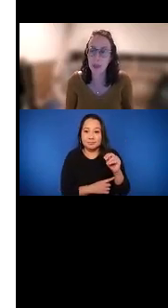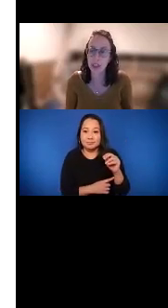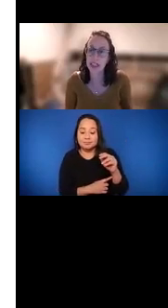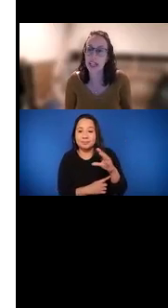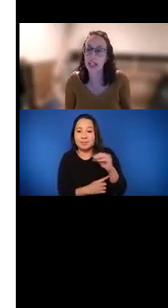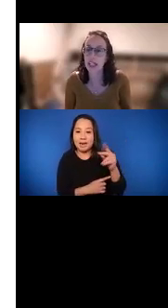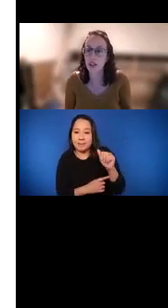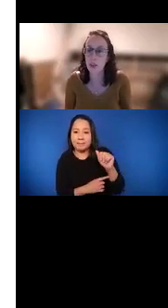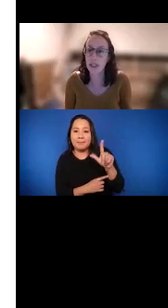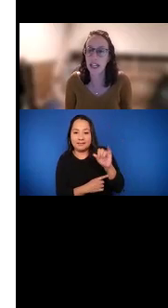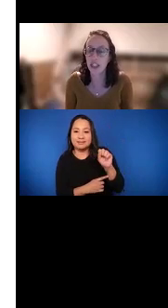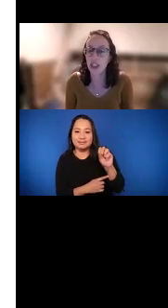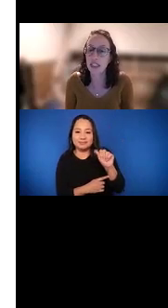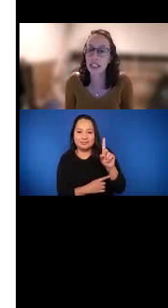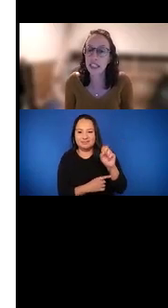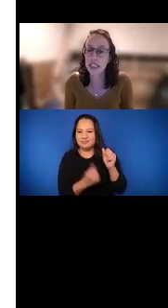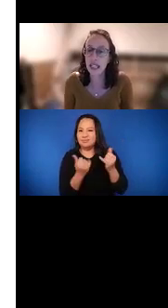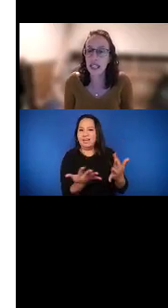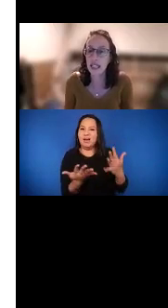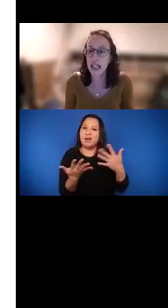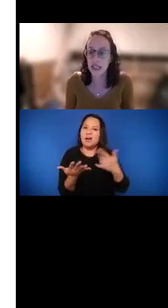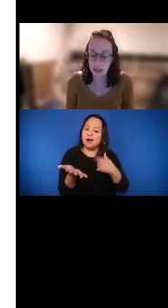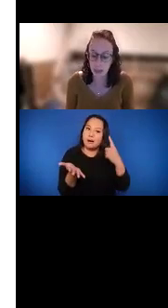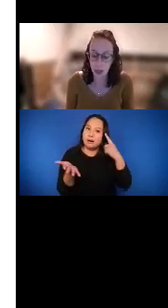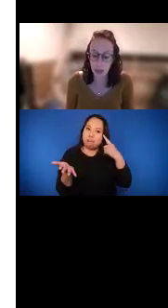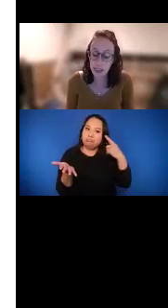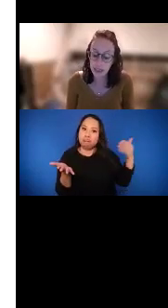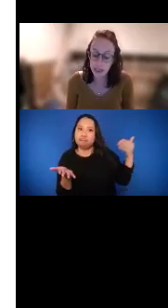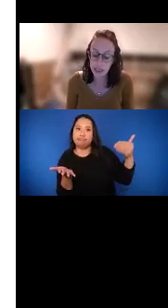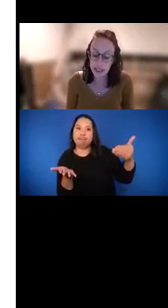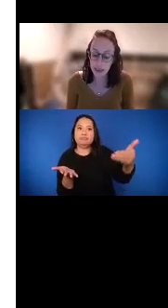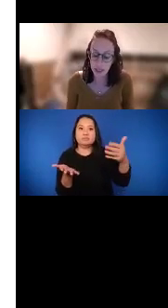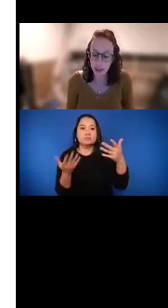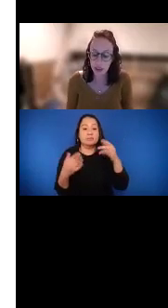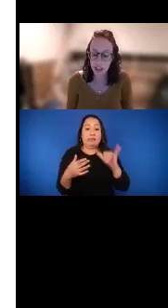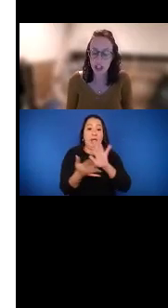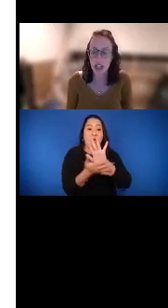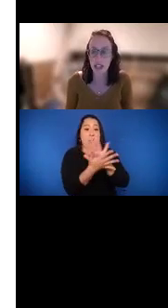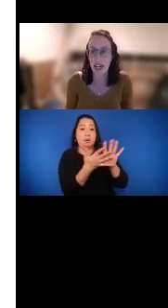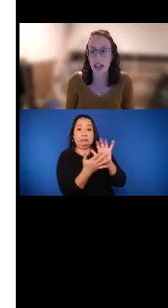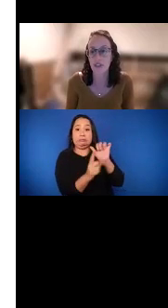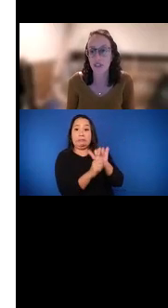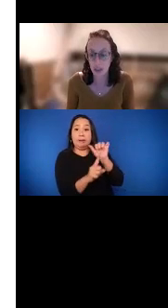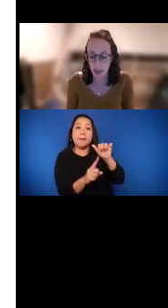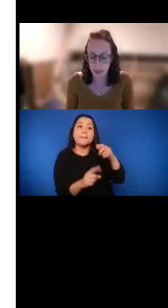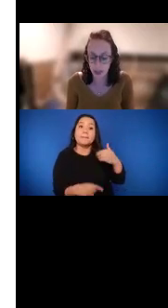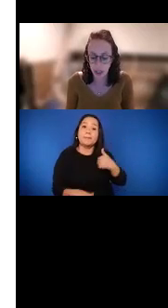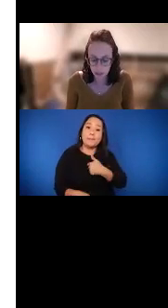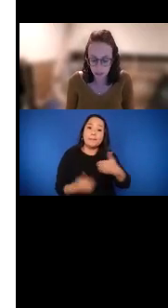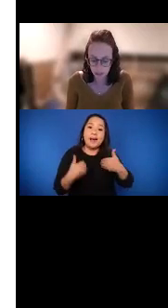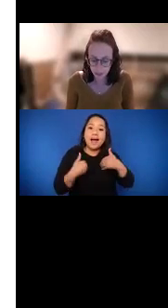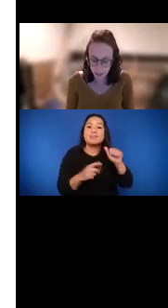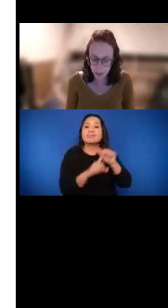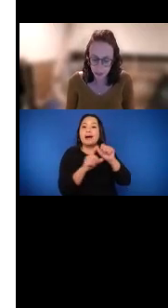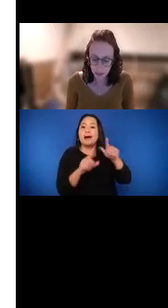scammers impersonating government agencies like the Small Business Administration and FEMA.